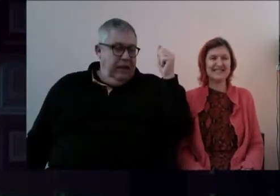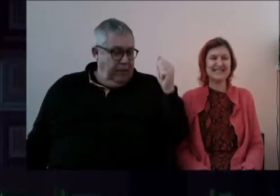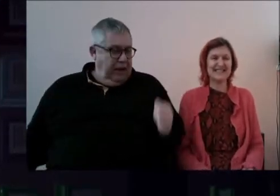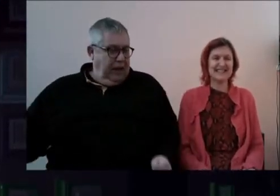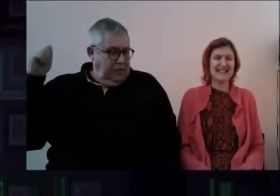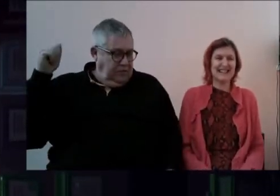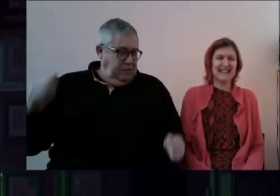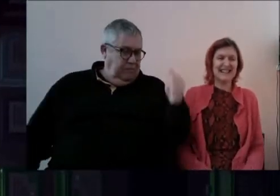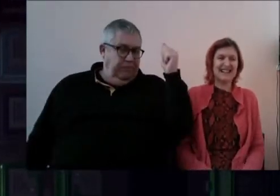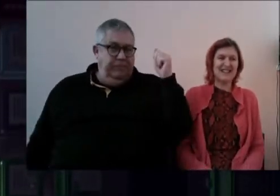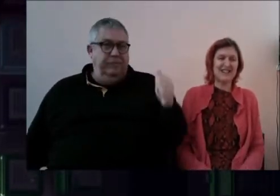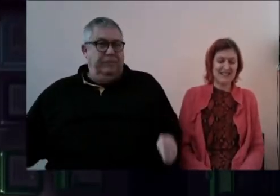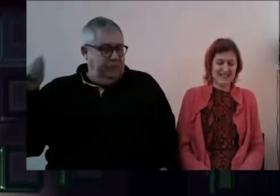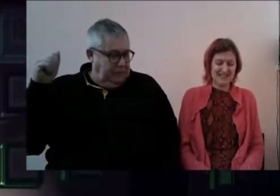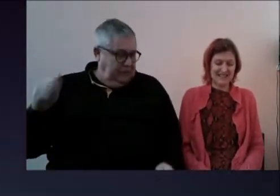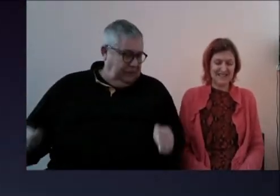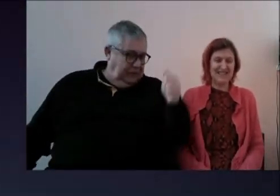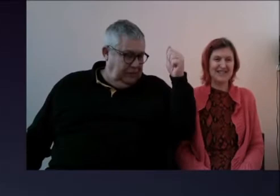Here we go.